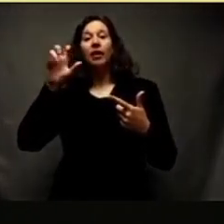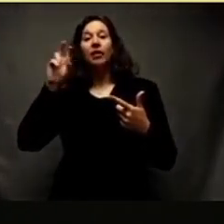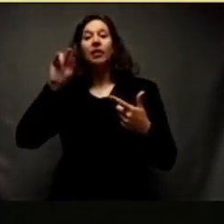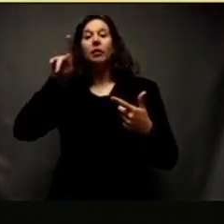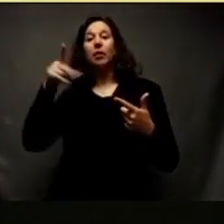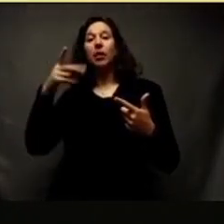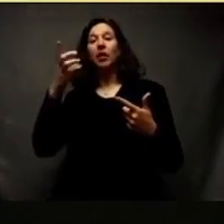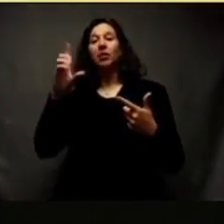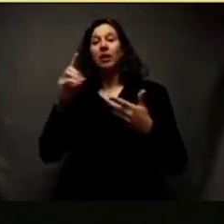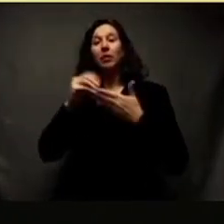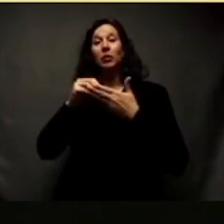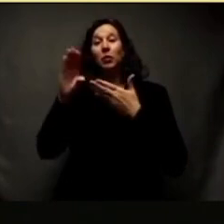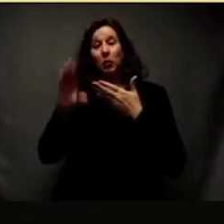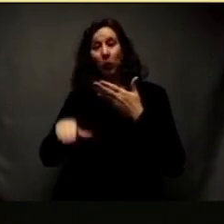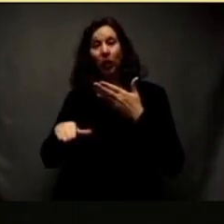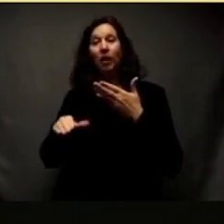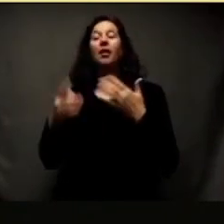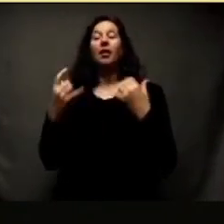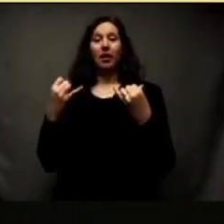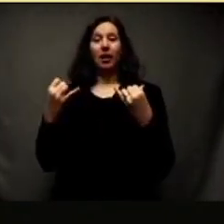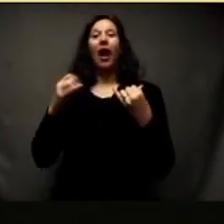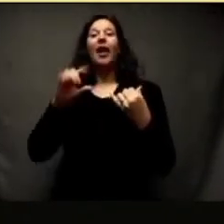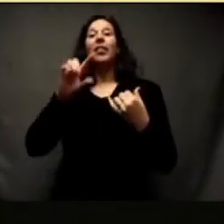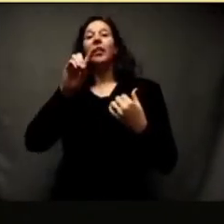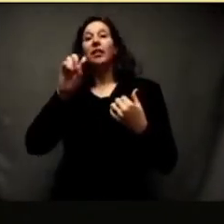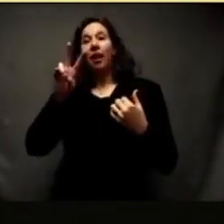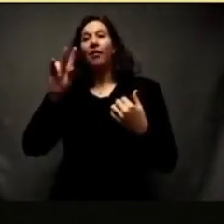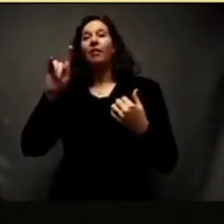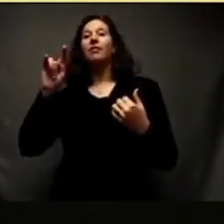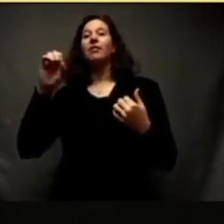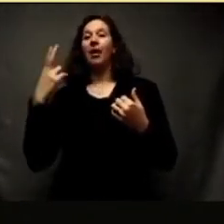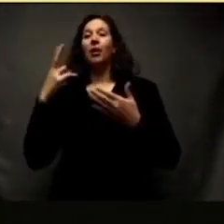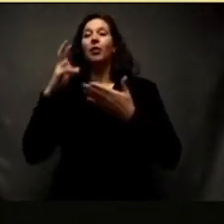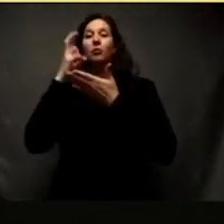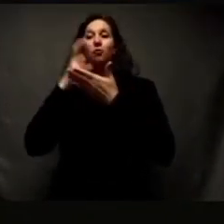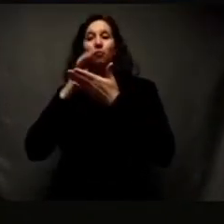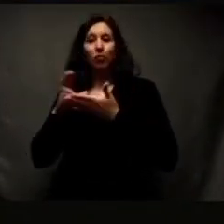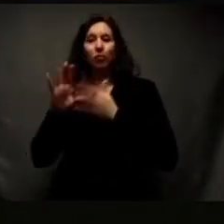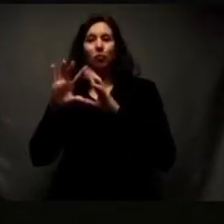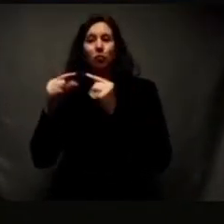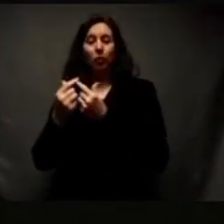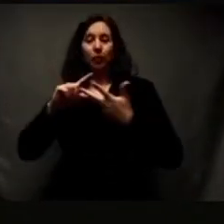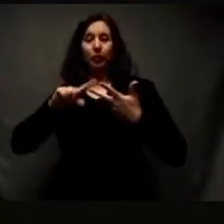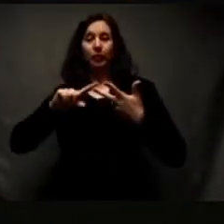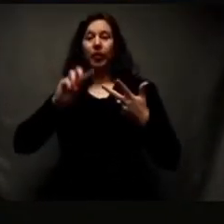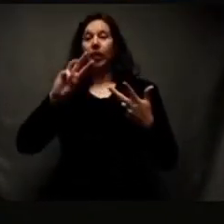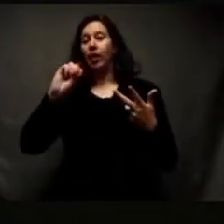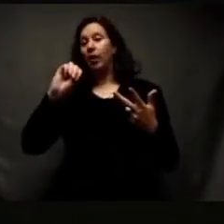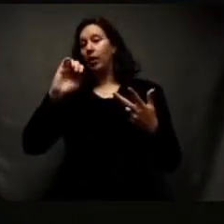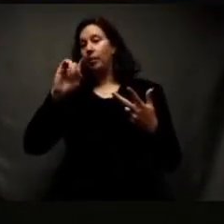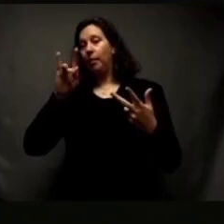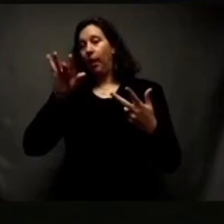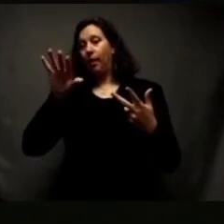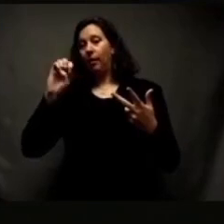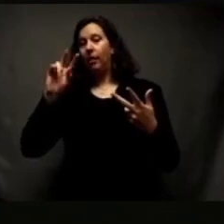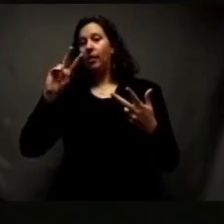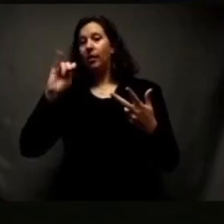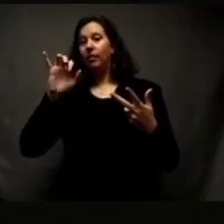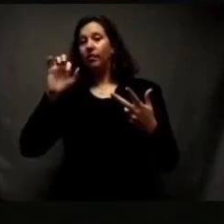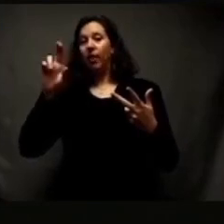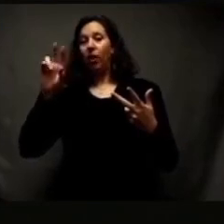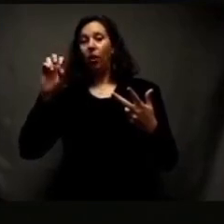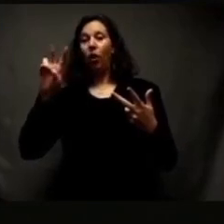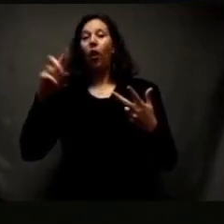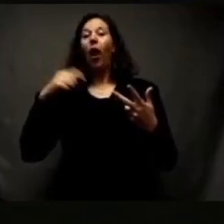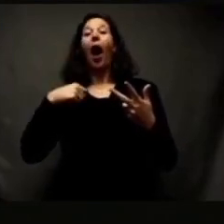student at the DevTech research group. And I'm Madeline Rivera, and I'm the ScratchJr